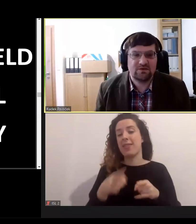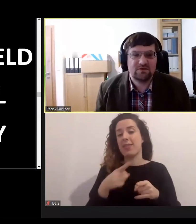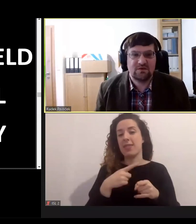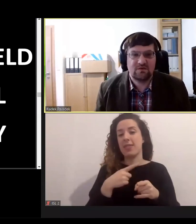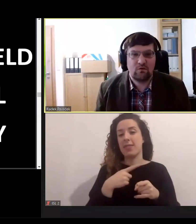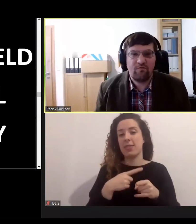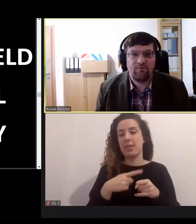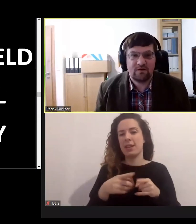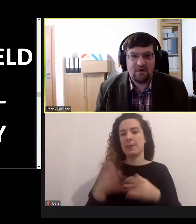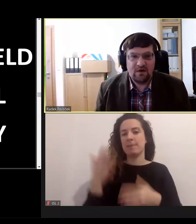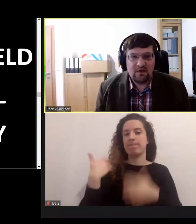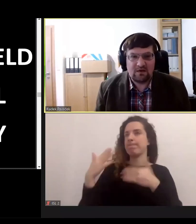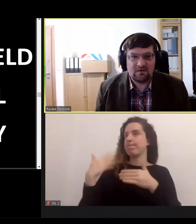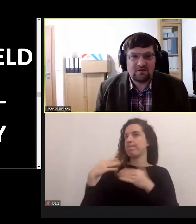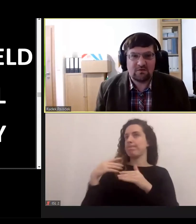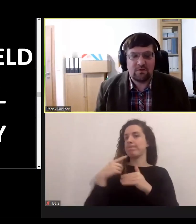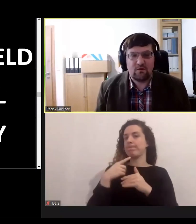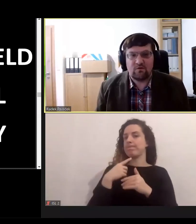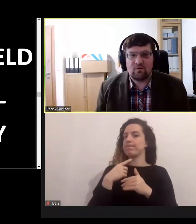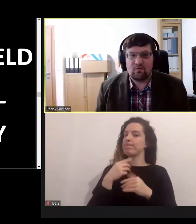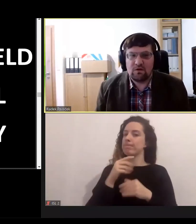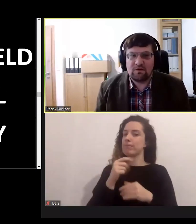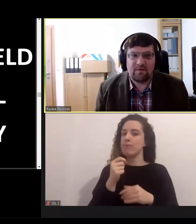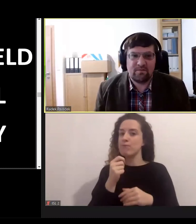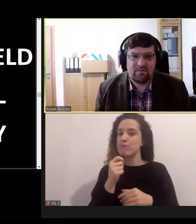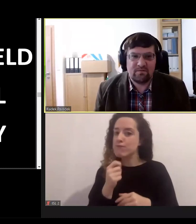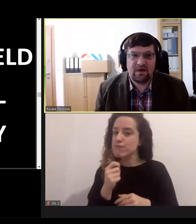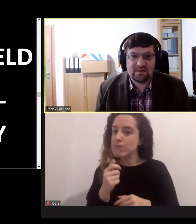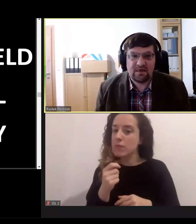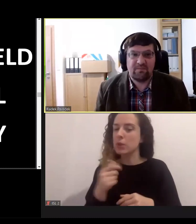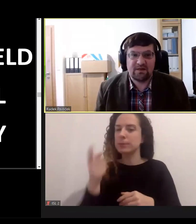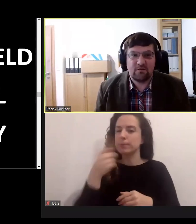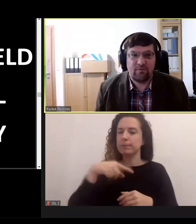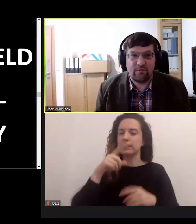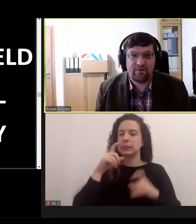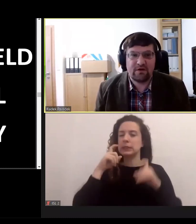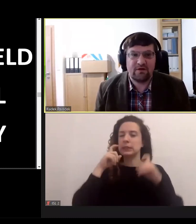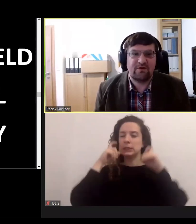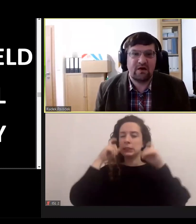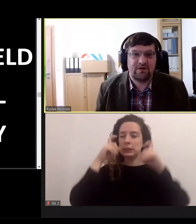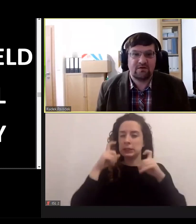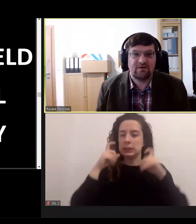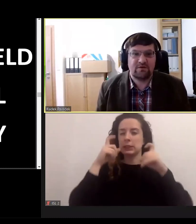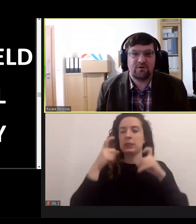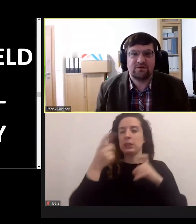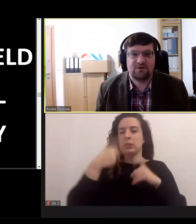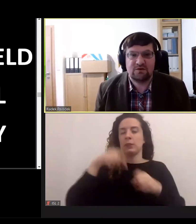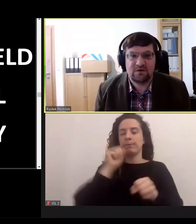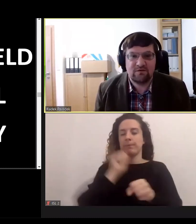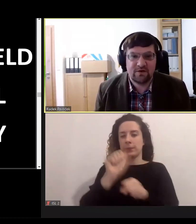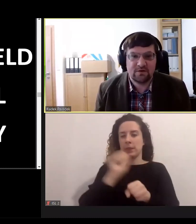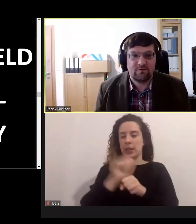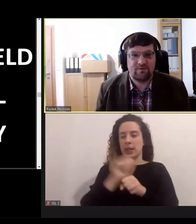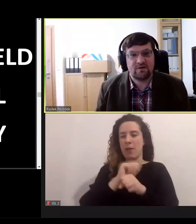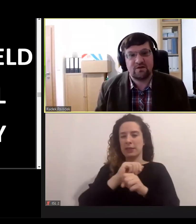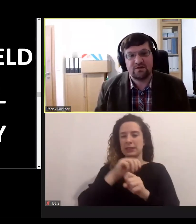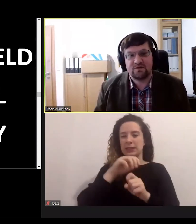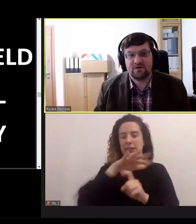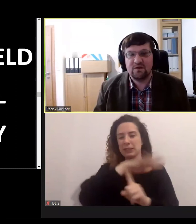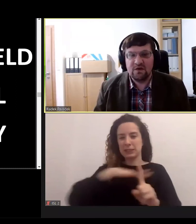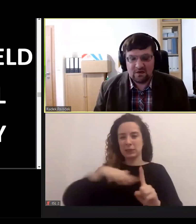transformed in a full scope regarding schools. Unfortunately, this is also the case of